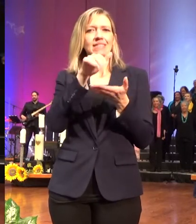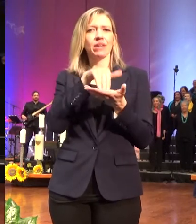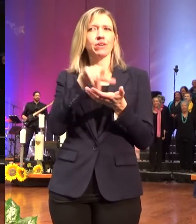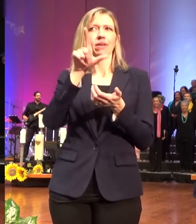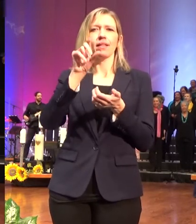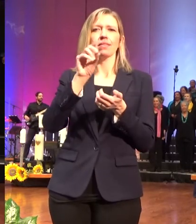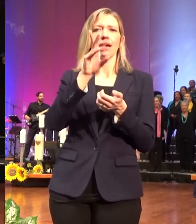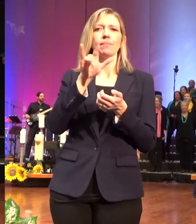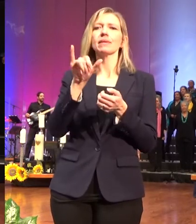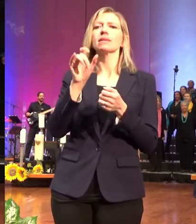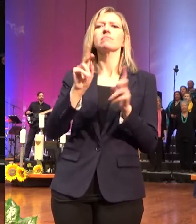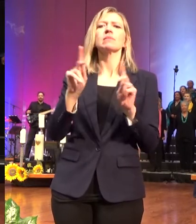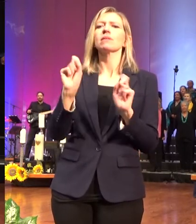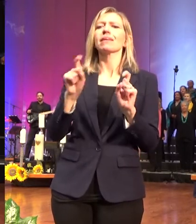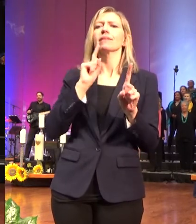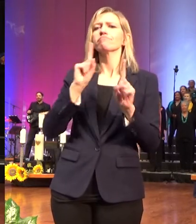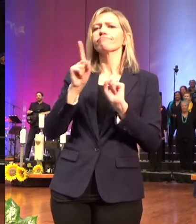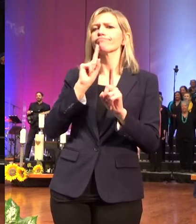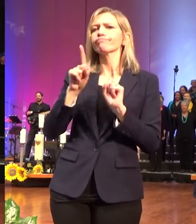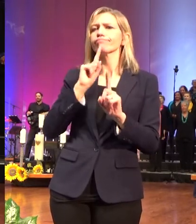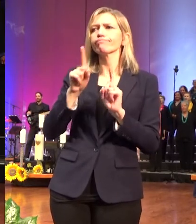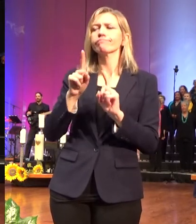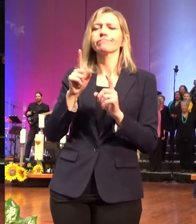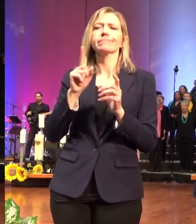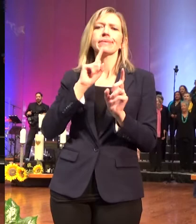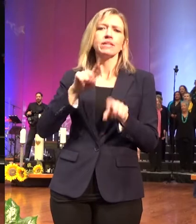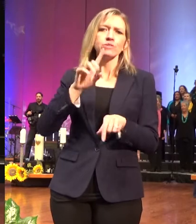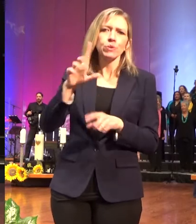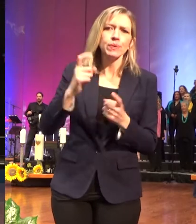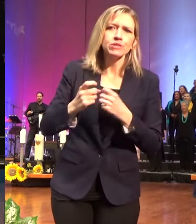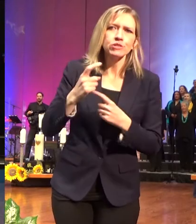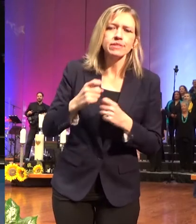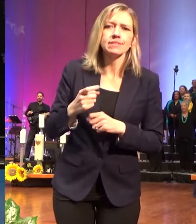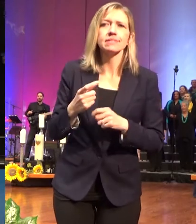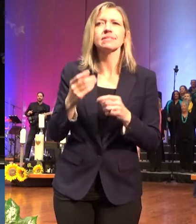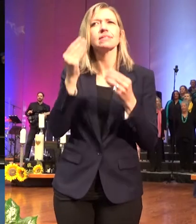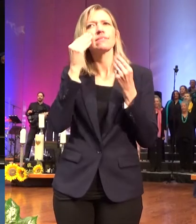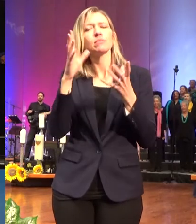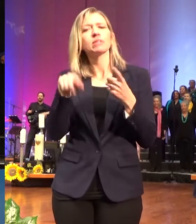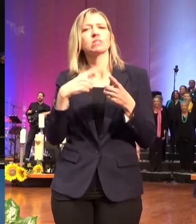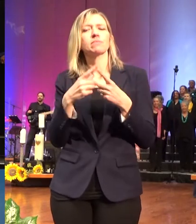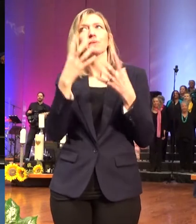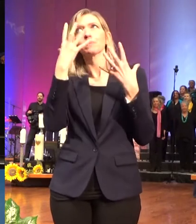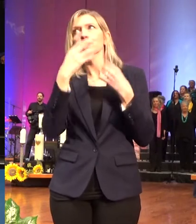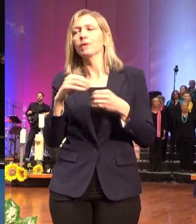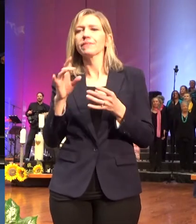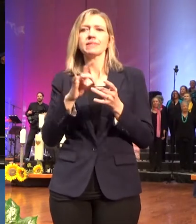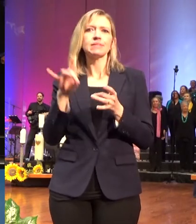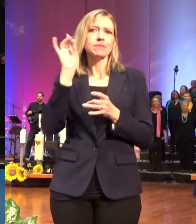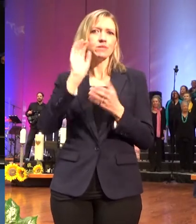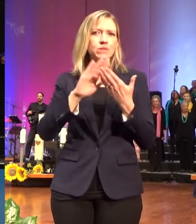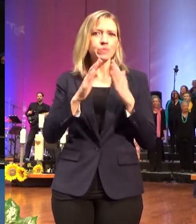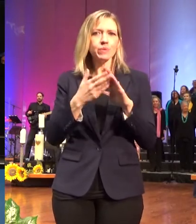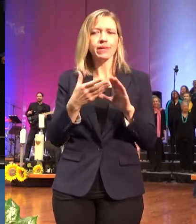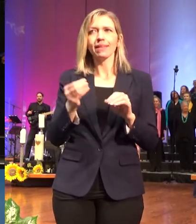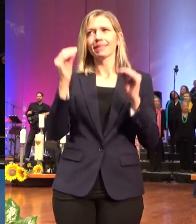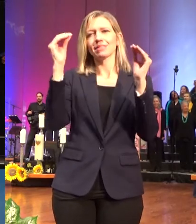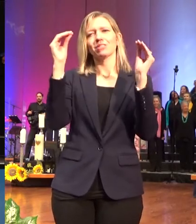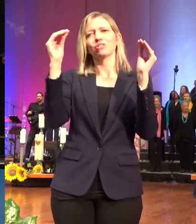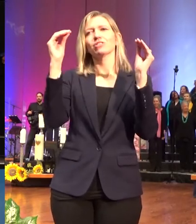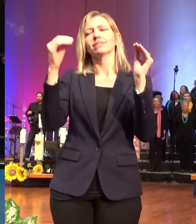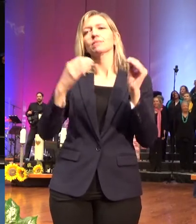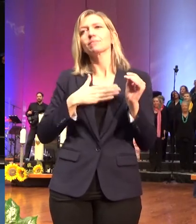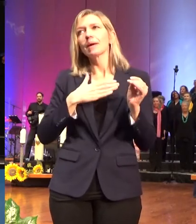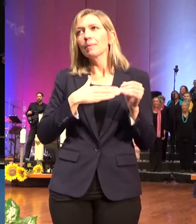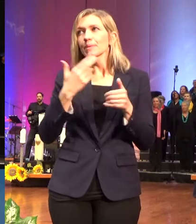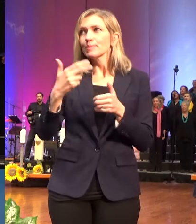where the folks can answer any questions for you, and there's information about our beautiful spiritual community and about our teaching. So I'm